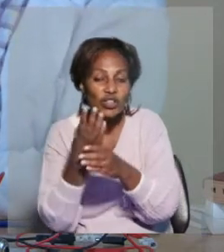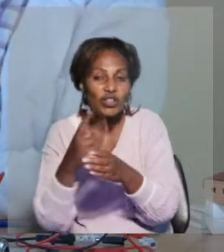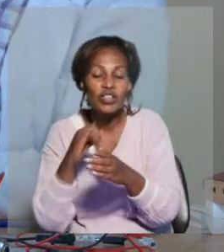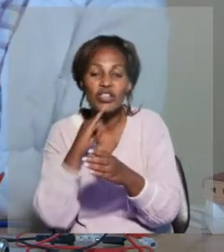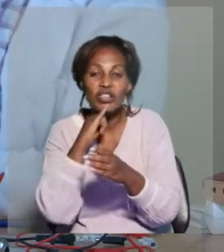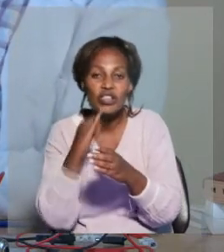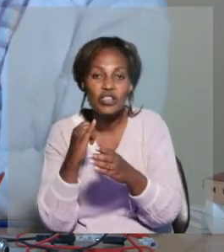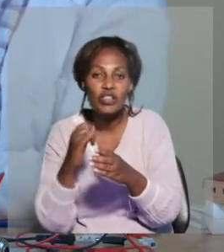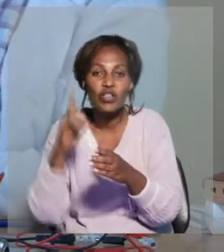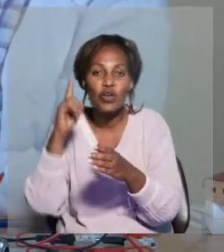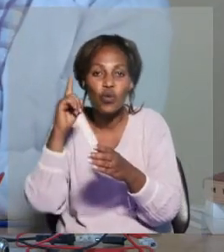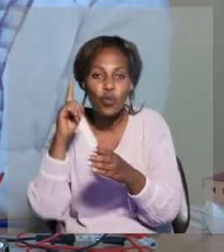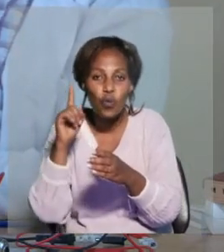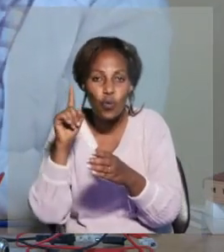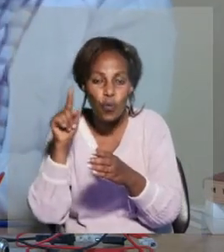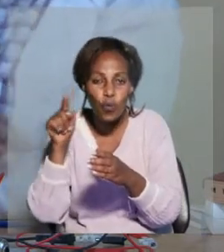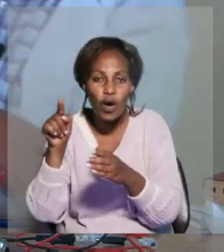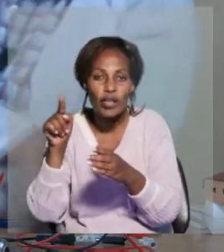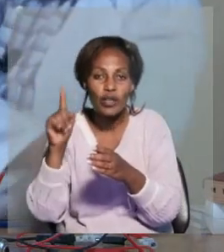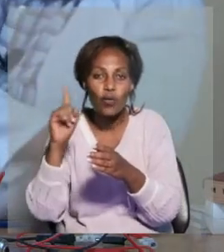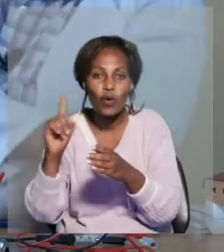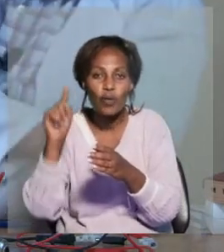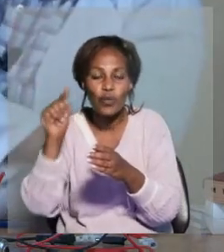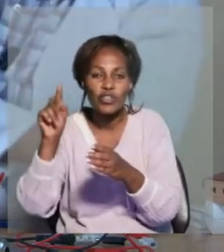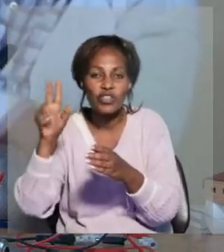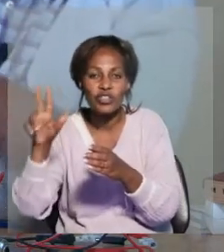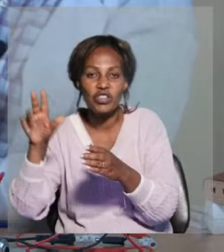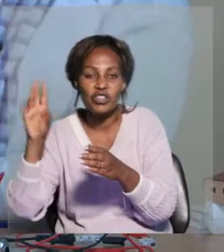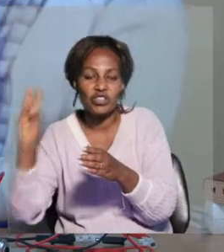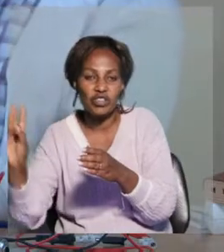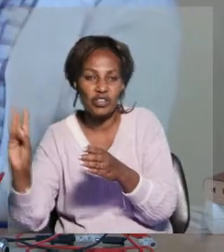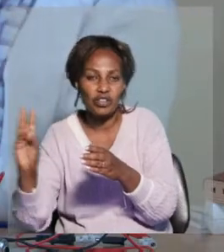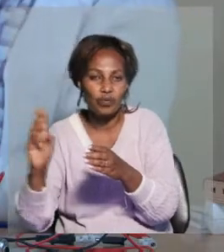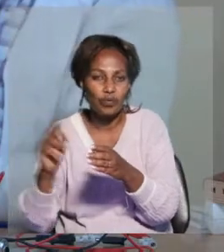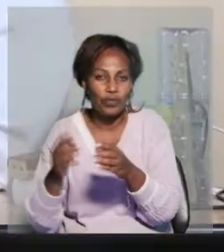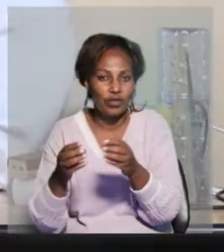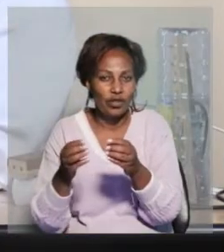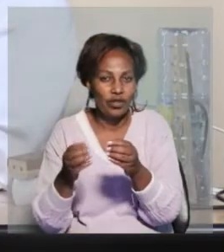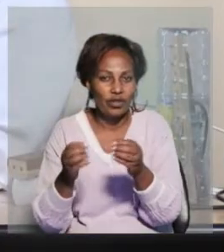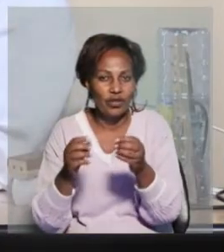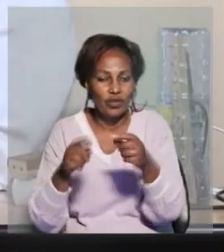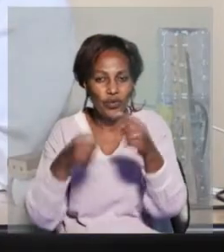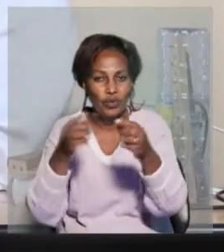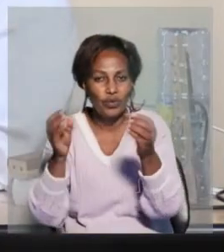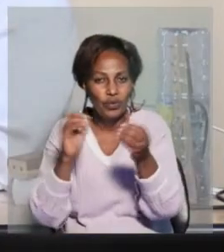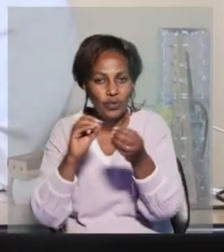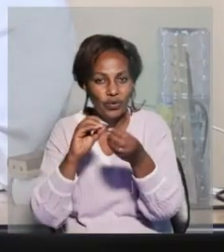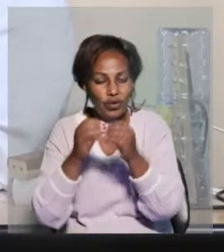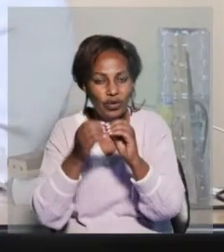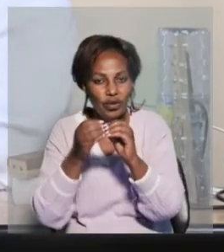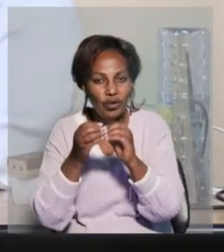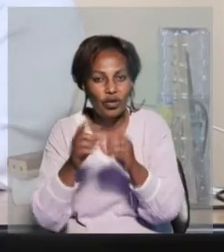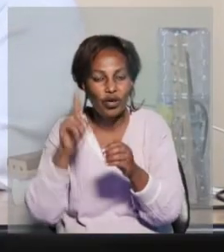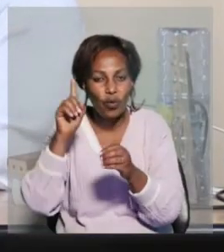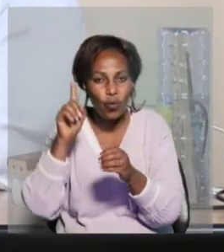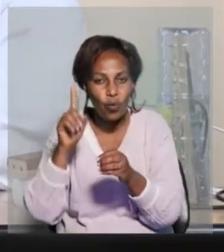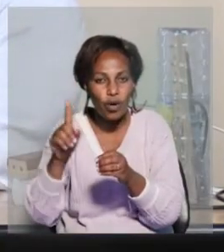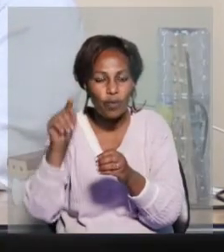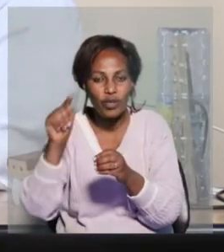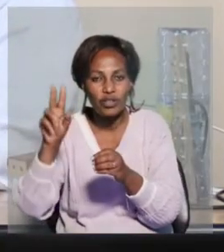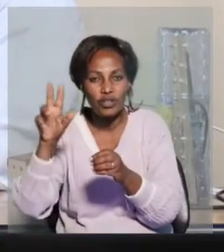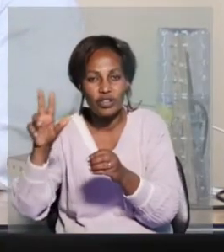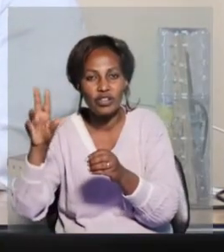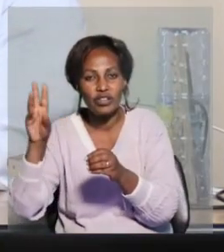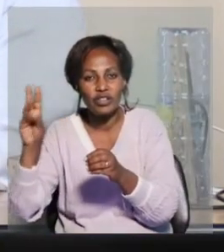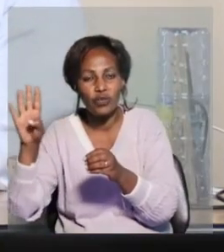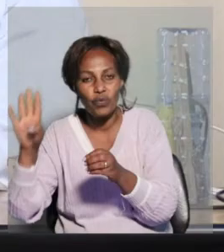is 1.36. Now let's go to the calculation. Yeah. 1.36 for